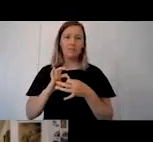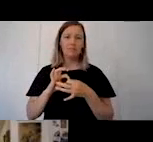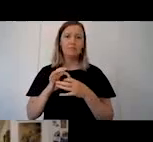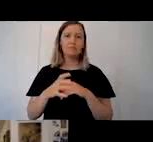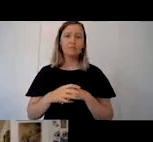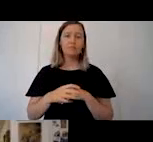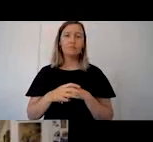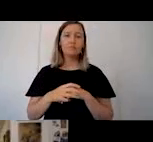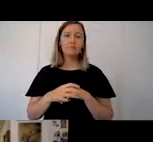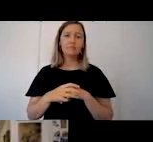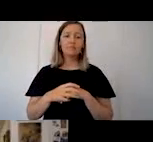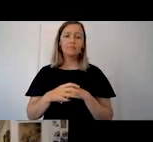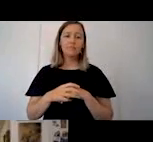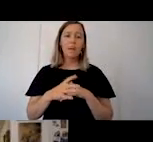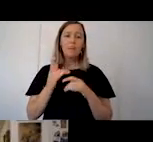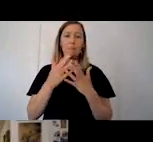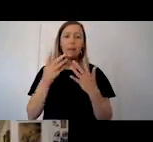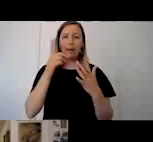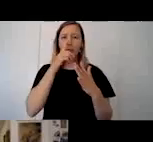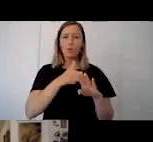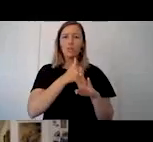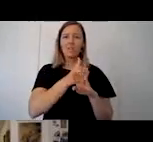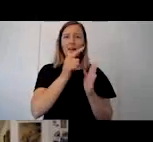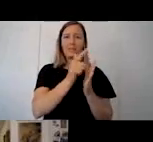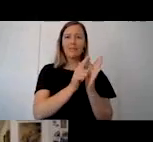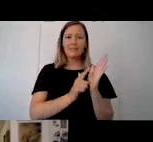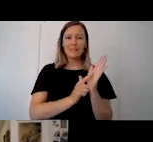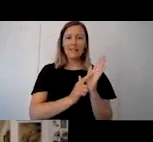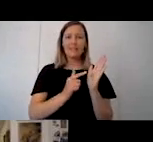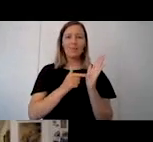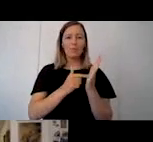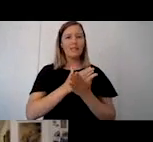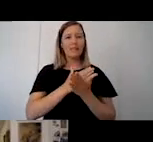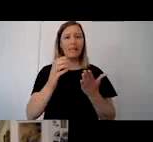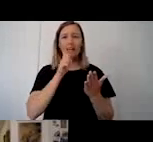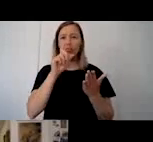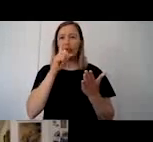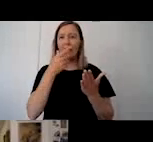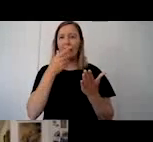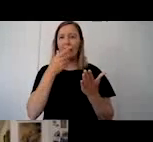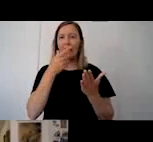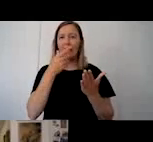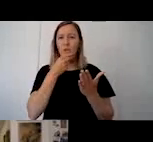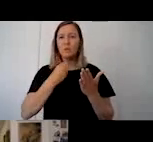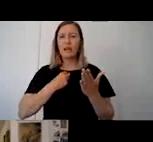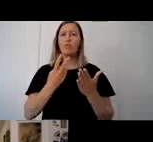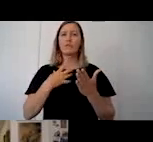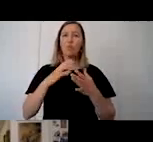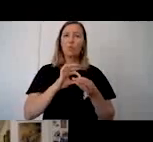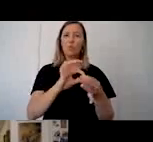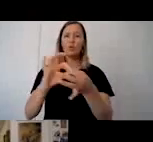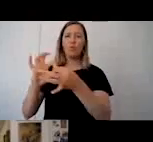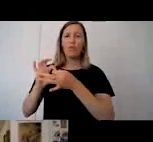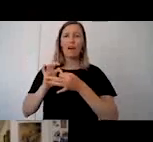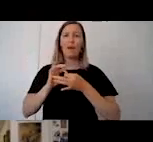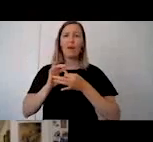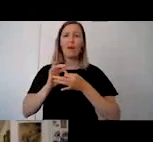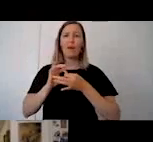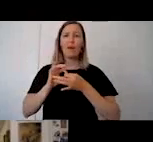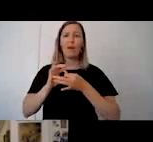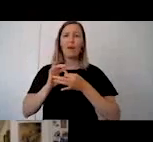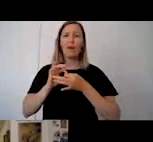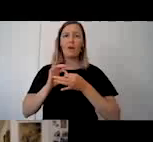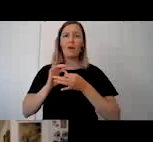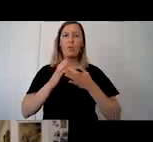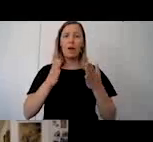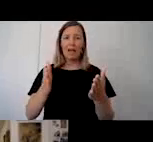many legislators that if we couldn't bring our voice in a more unified way, they would join no one because they didn't want to offend